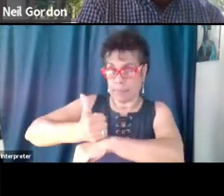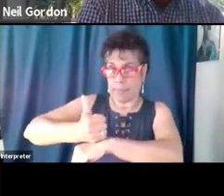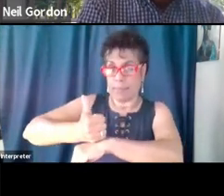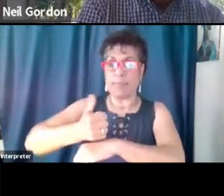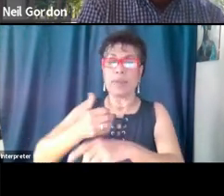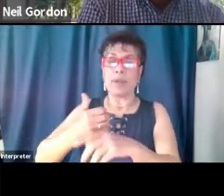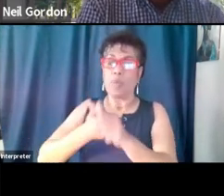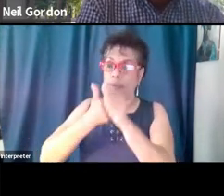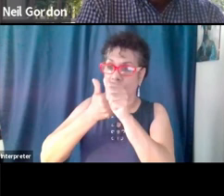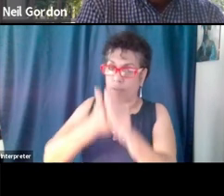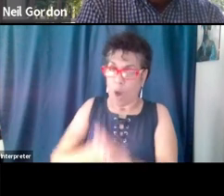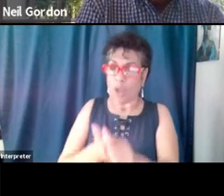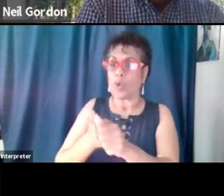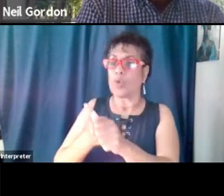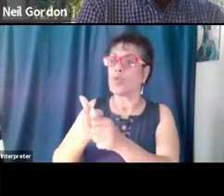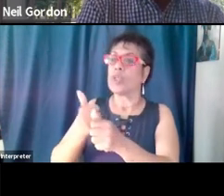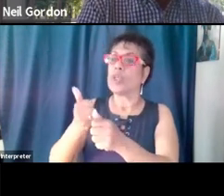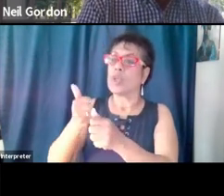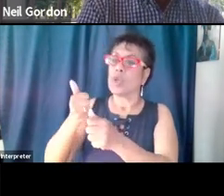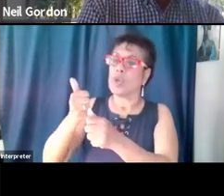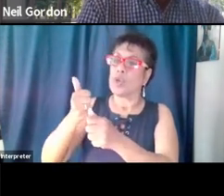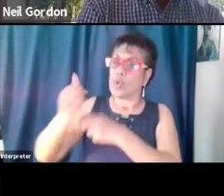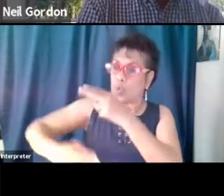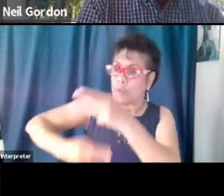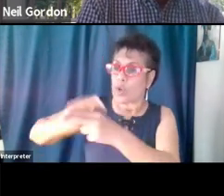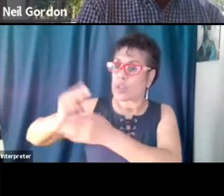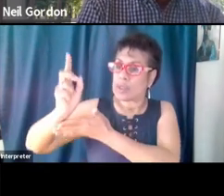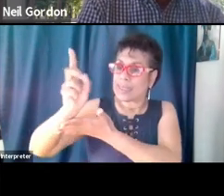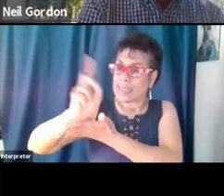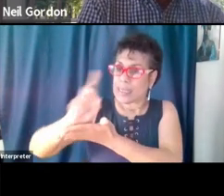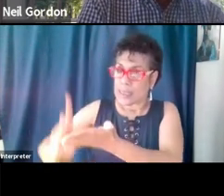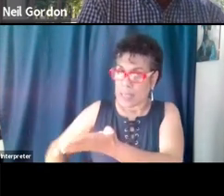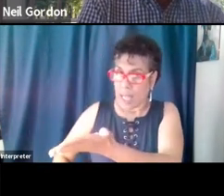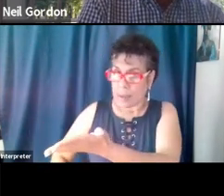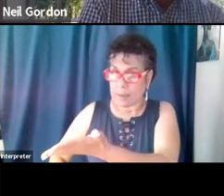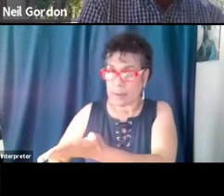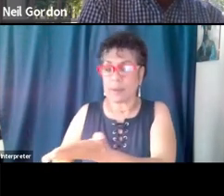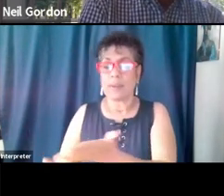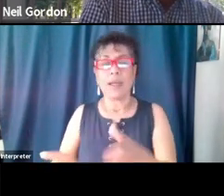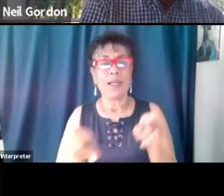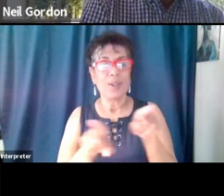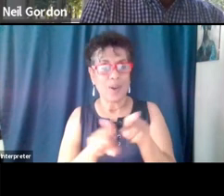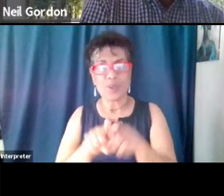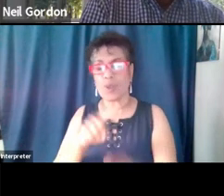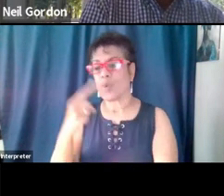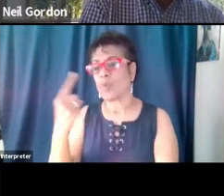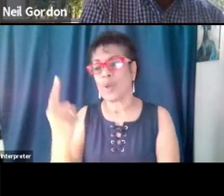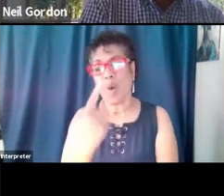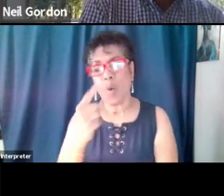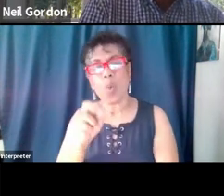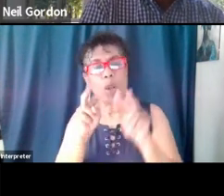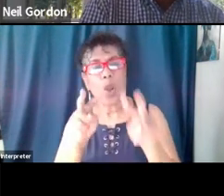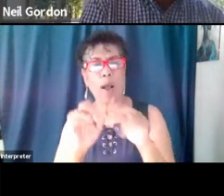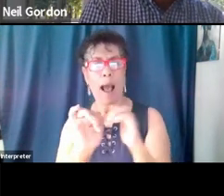followed principles of universal design in doing that work. Importantly, we always look for ways